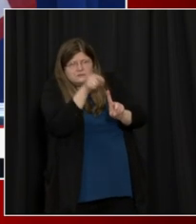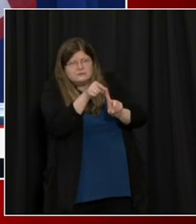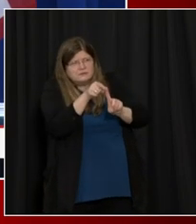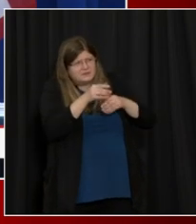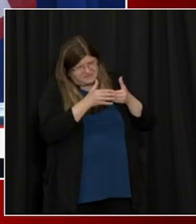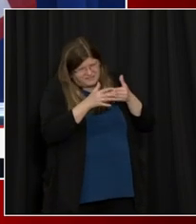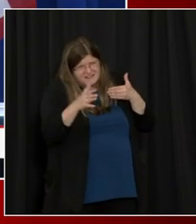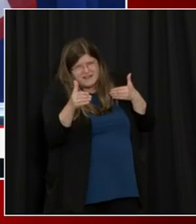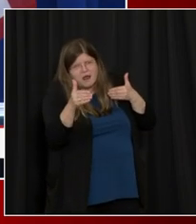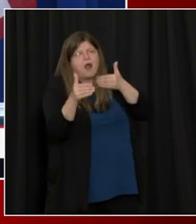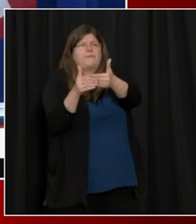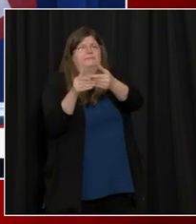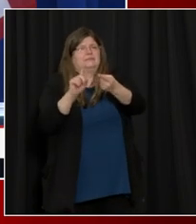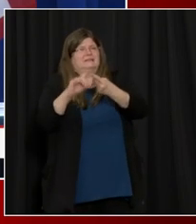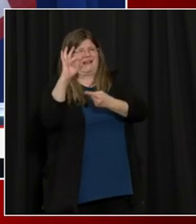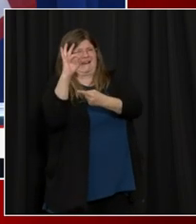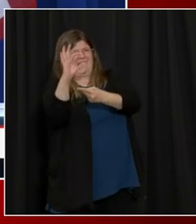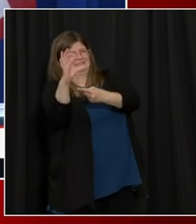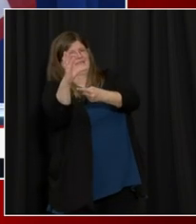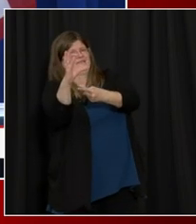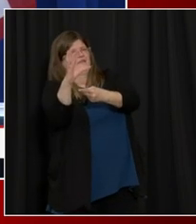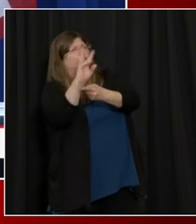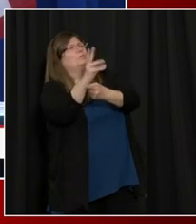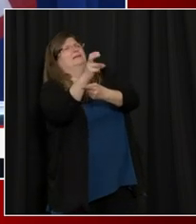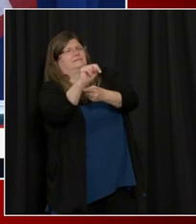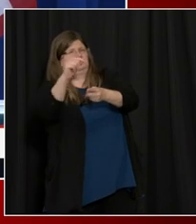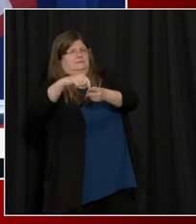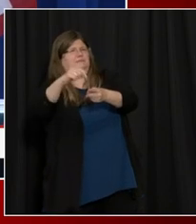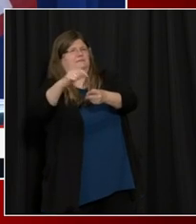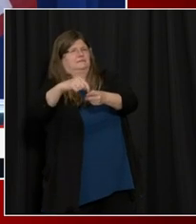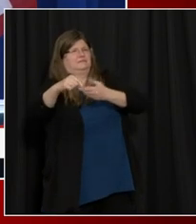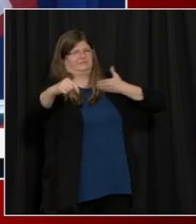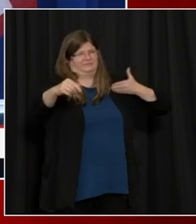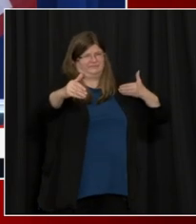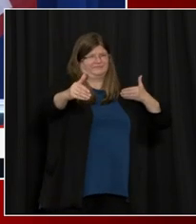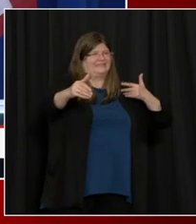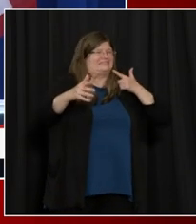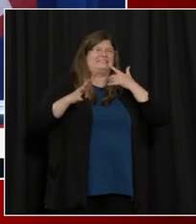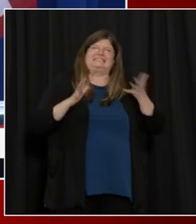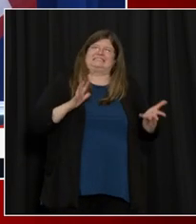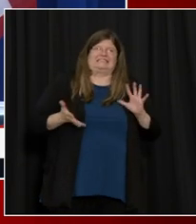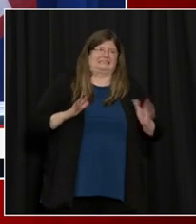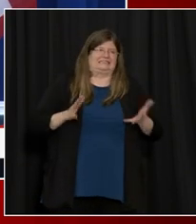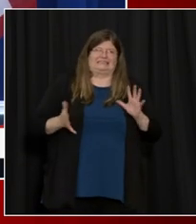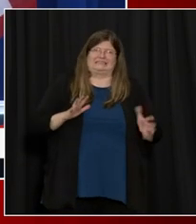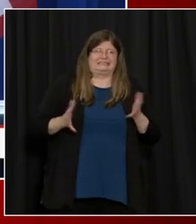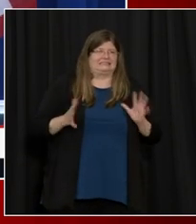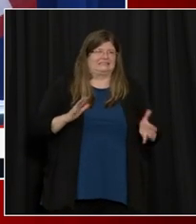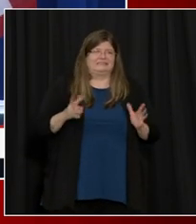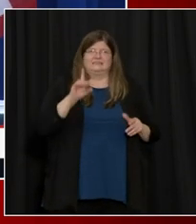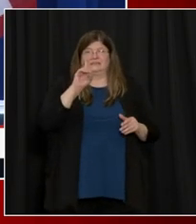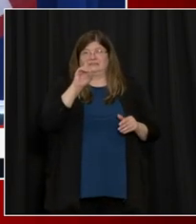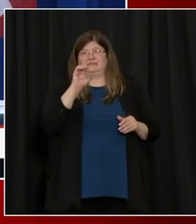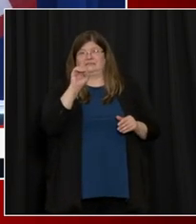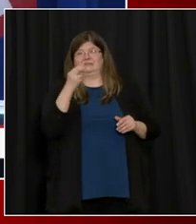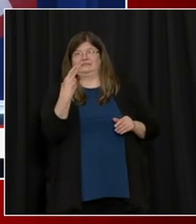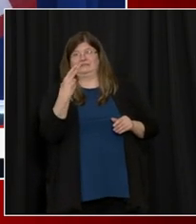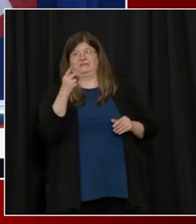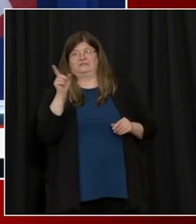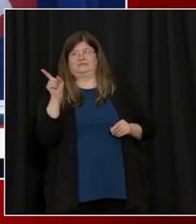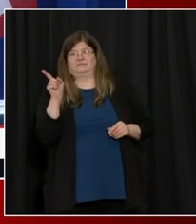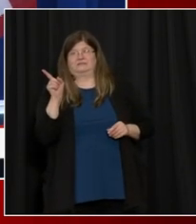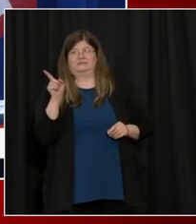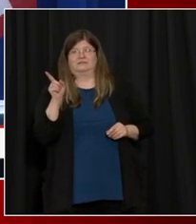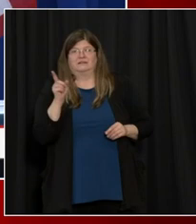900 contact tracers you said you wanted to hire? Well, it will depend. So DOH will let